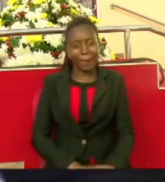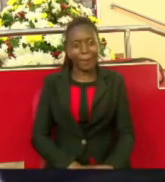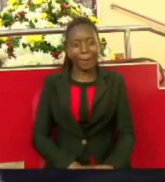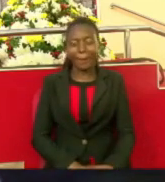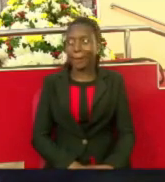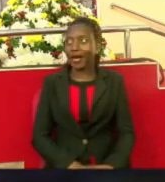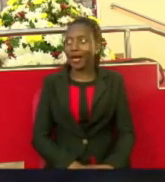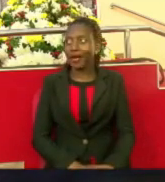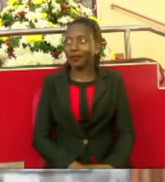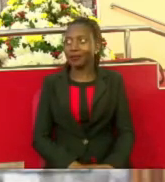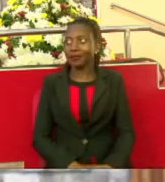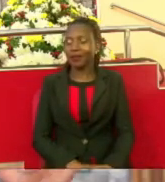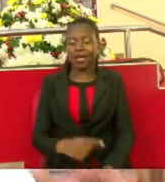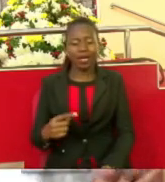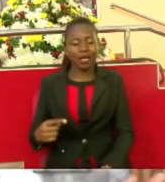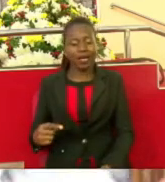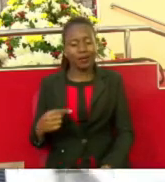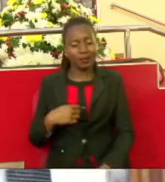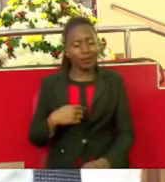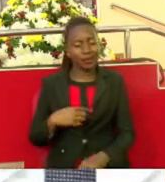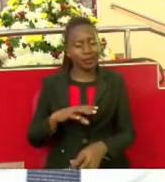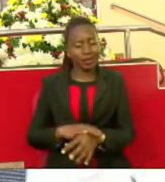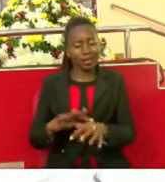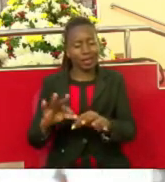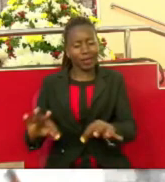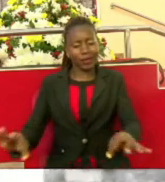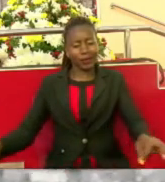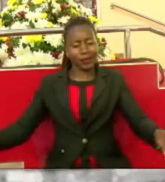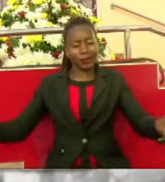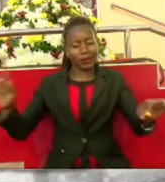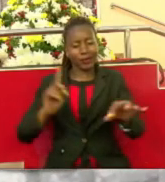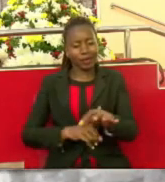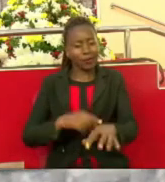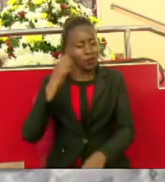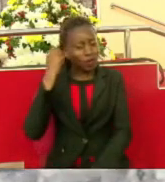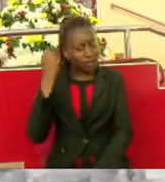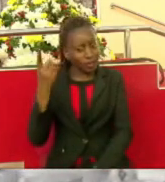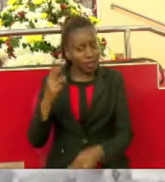And it took me for a long time to know that Mordecai is actually in the Bible.